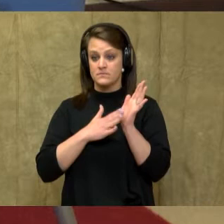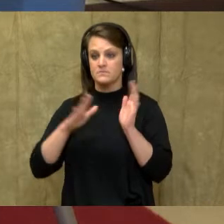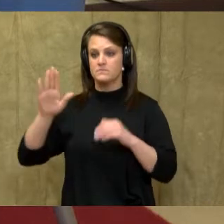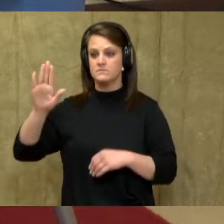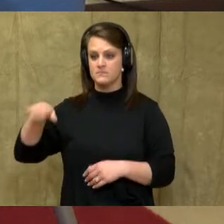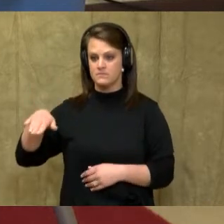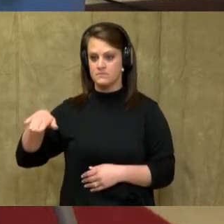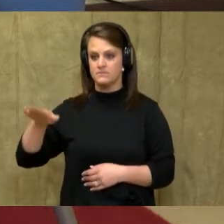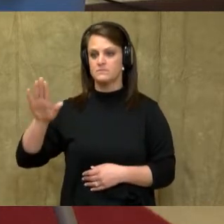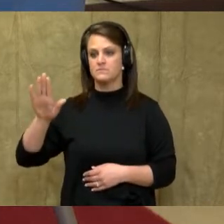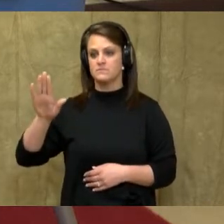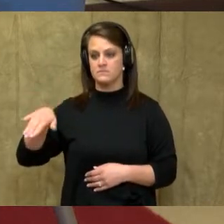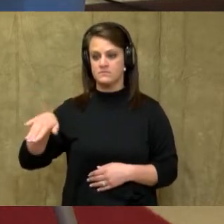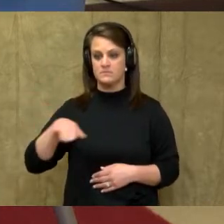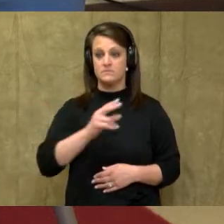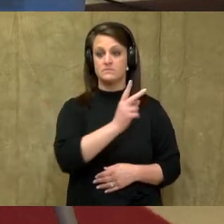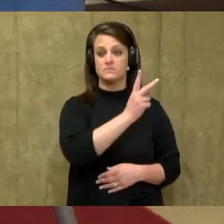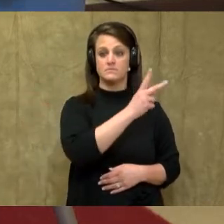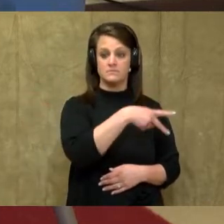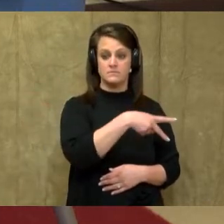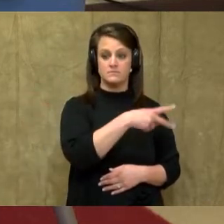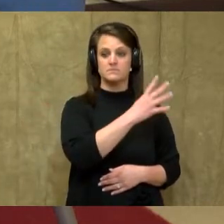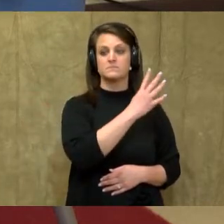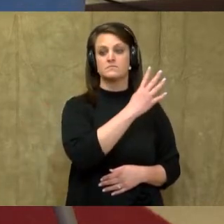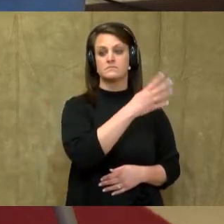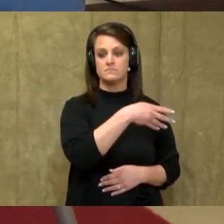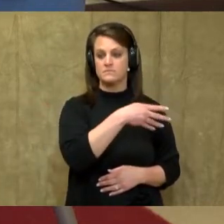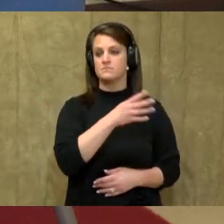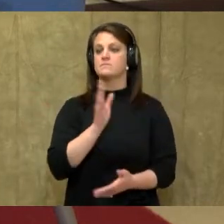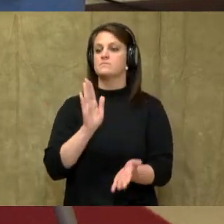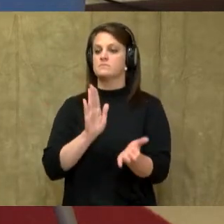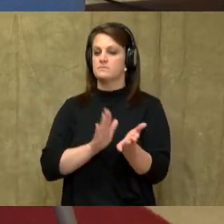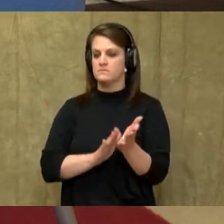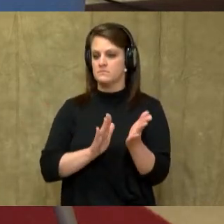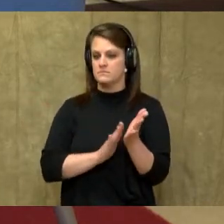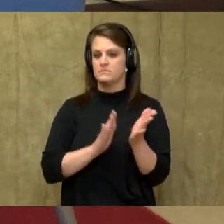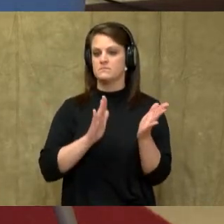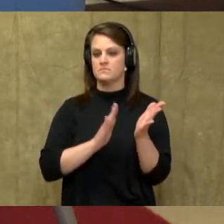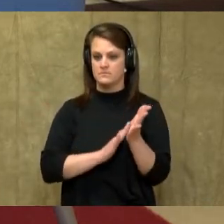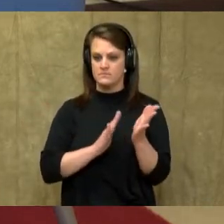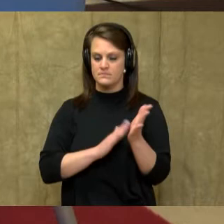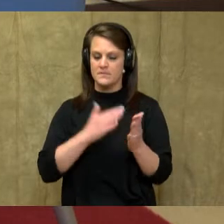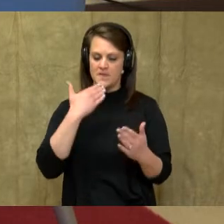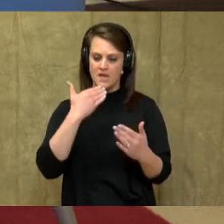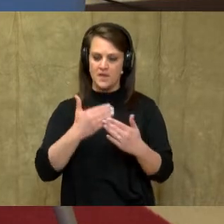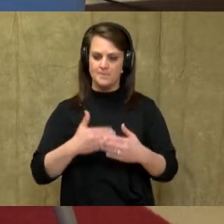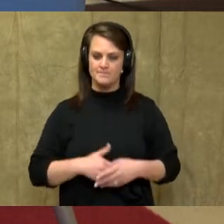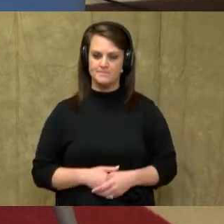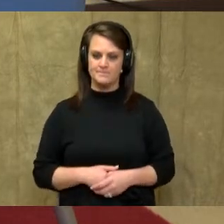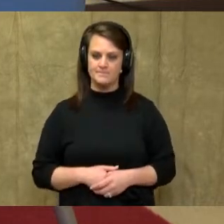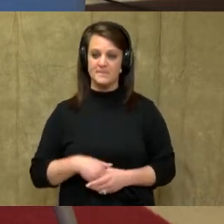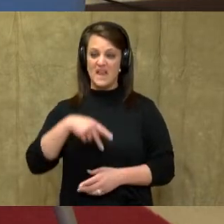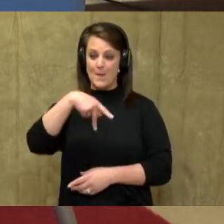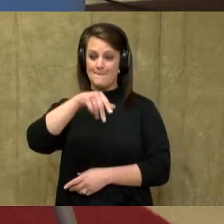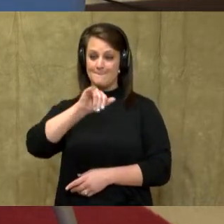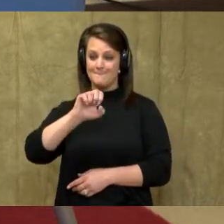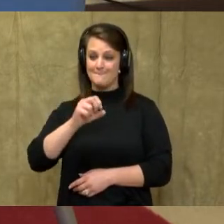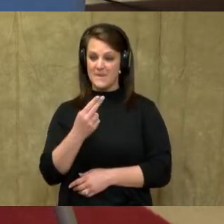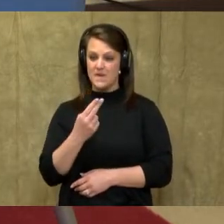4 and 1 and 2 and 3 and 4 and. Okay, let's get a pitch reference